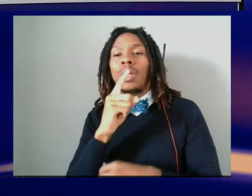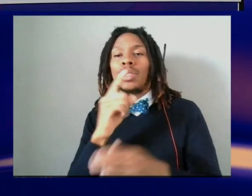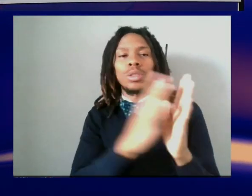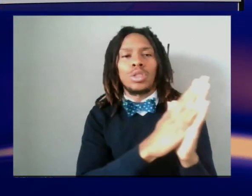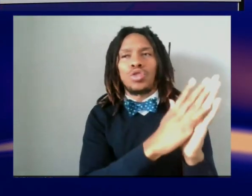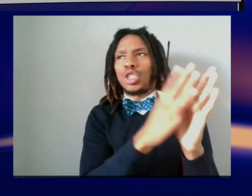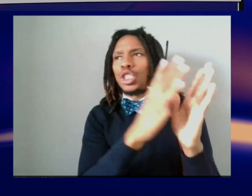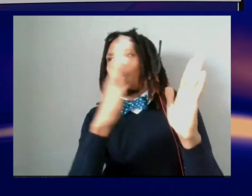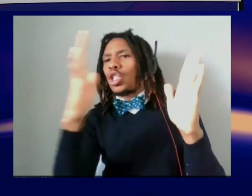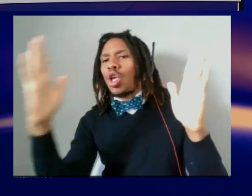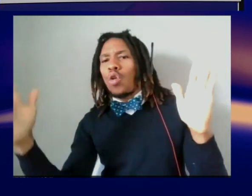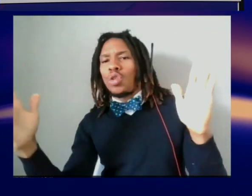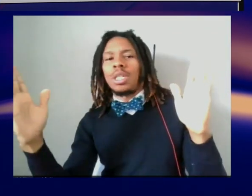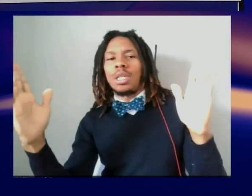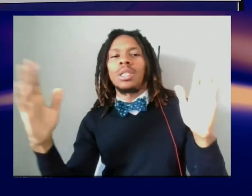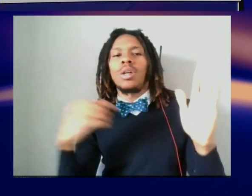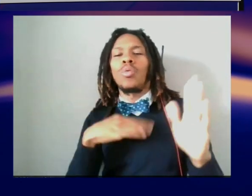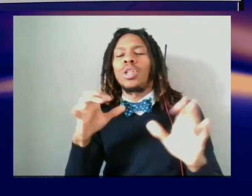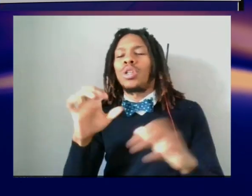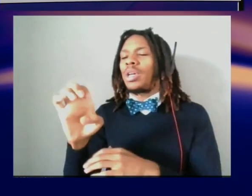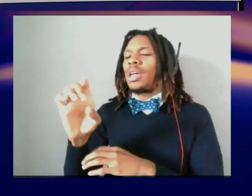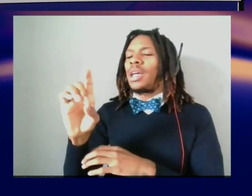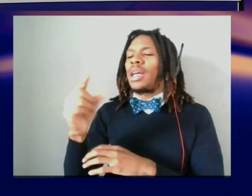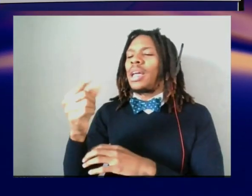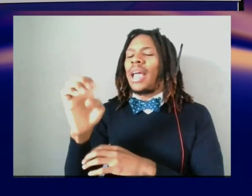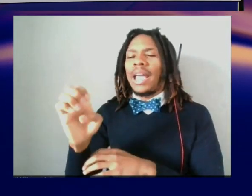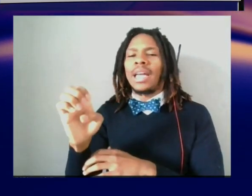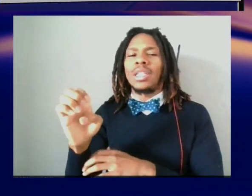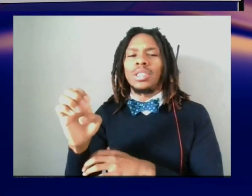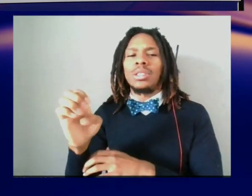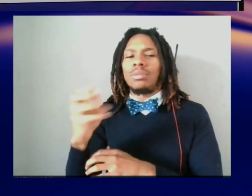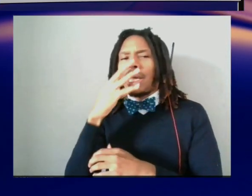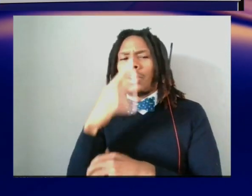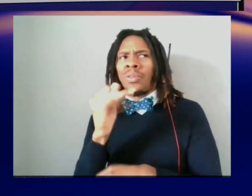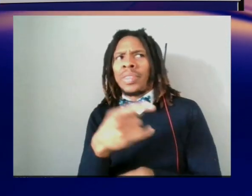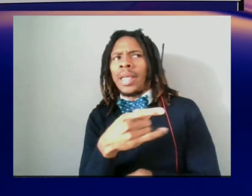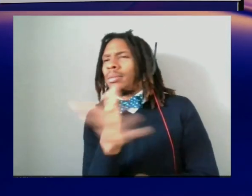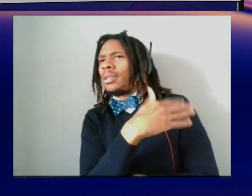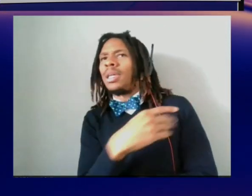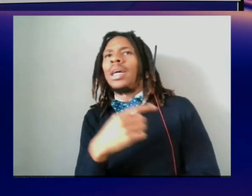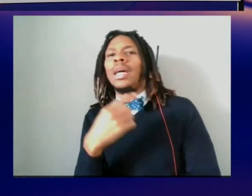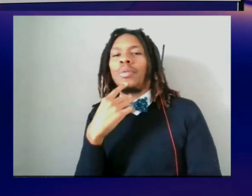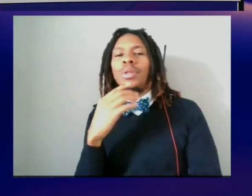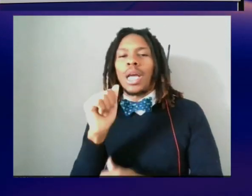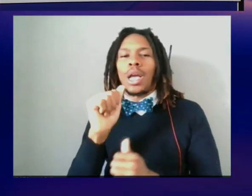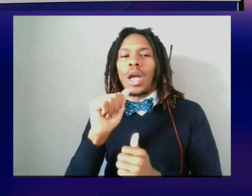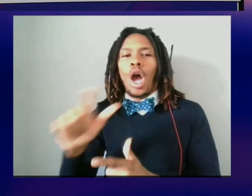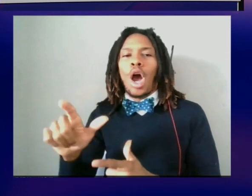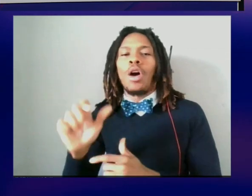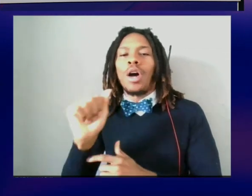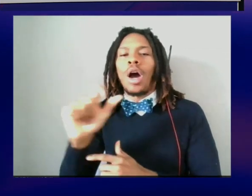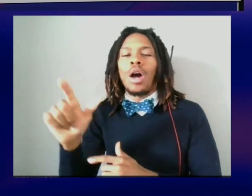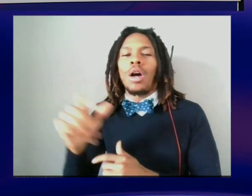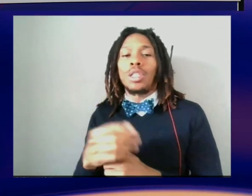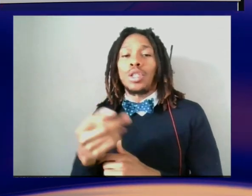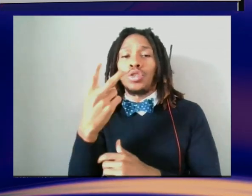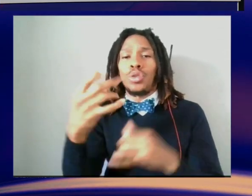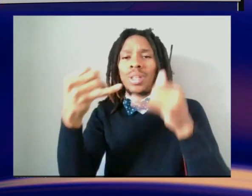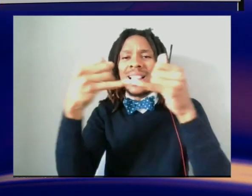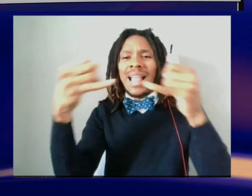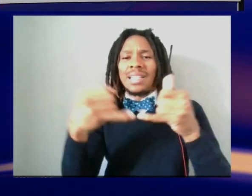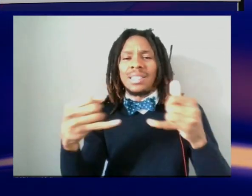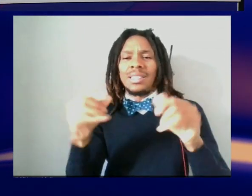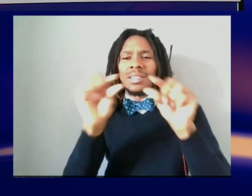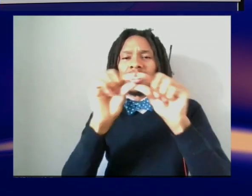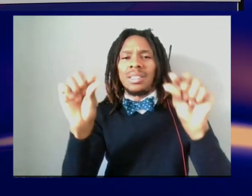we do edge, ignore this thing, and then we'll just say all. And in these two lines,